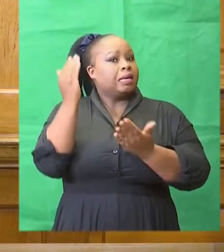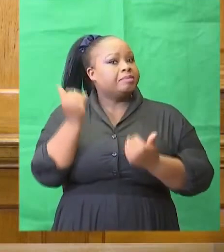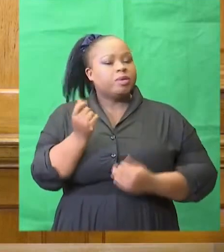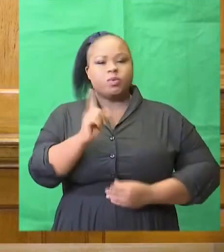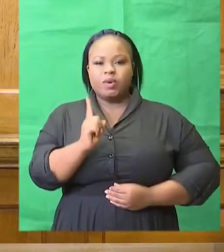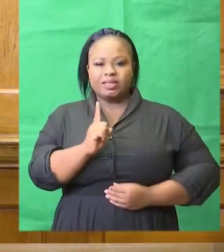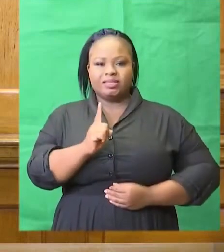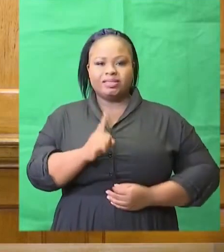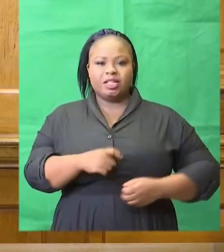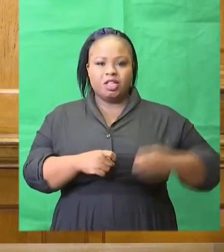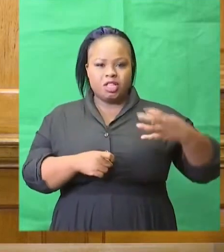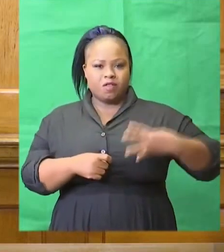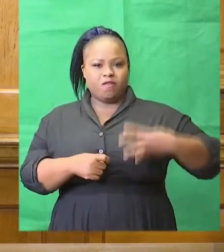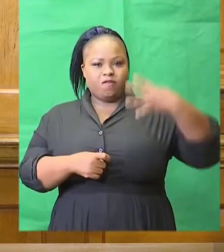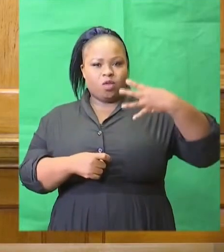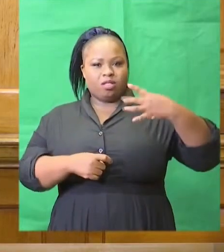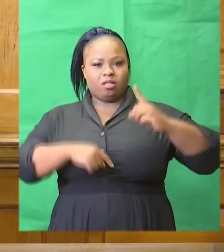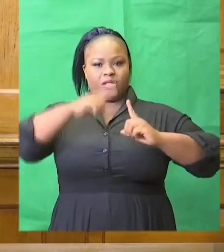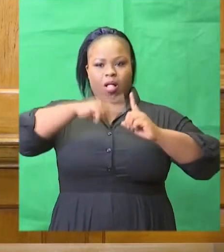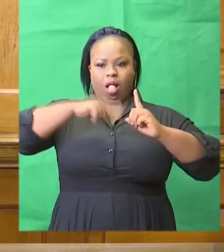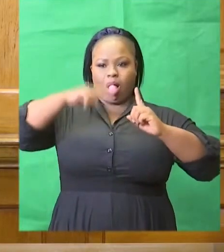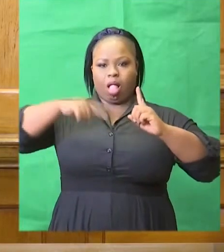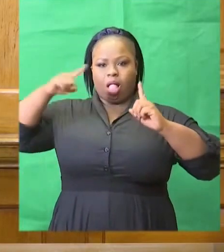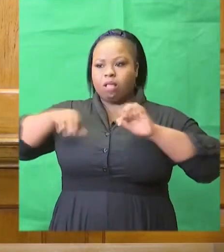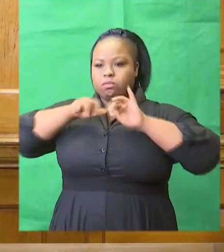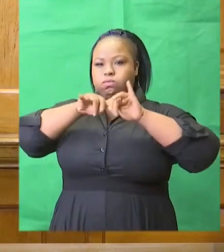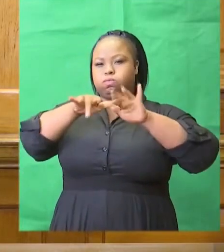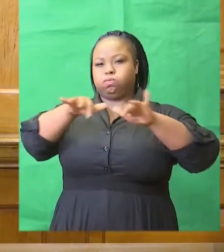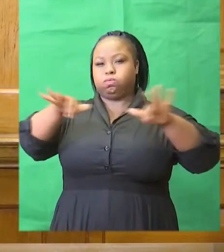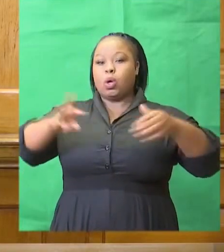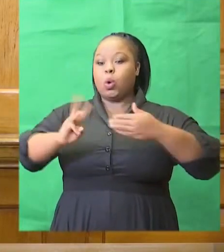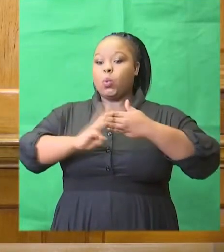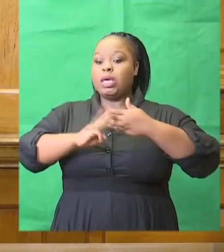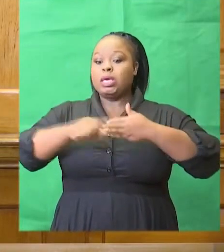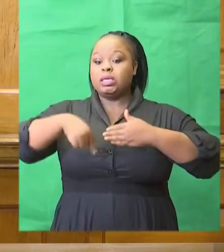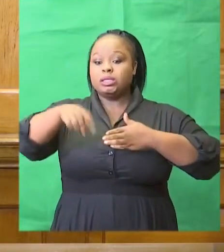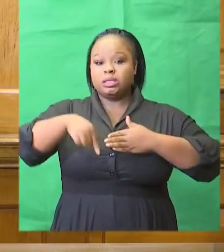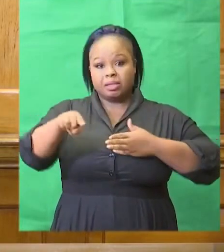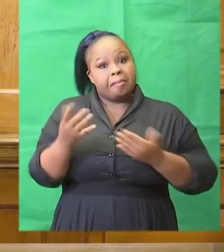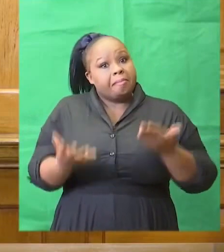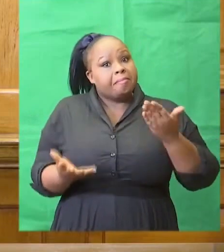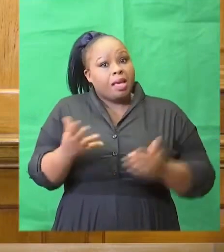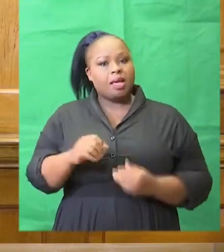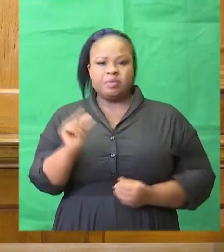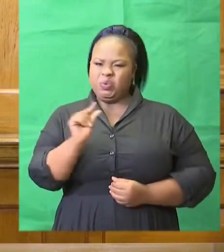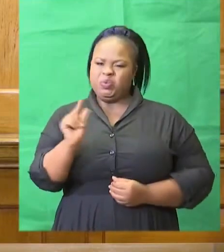wave of infections within the next few weeks, if not sooner.